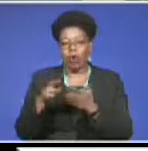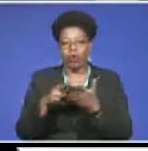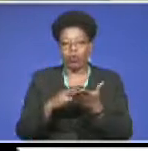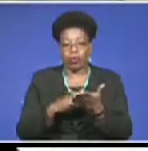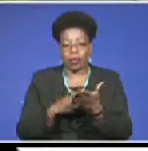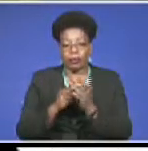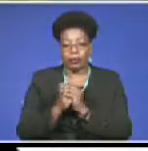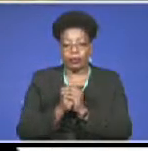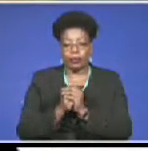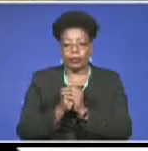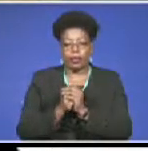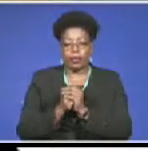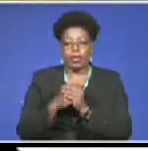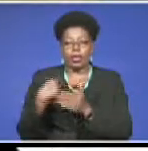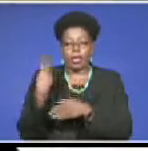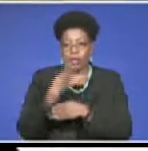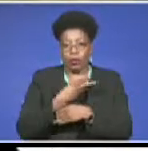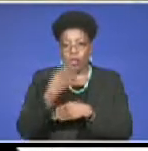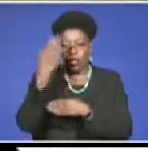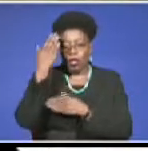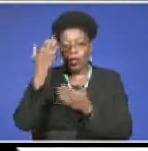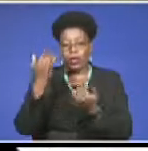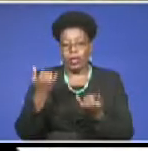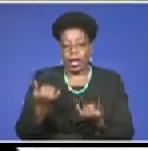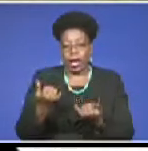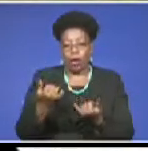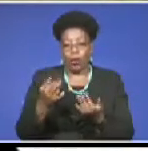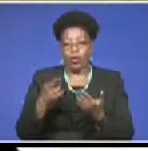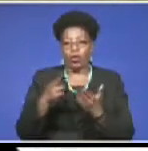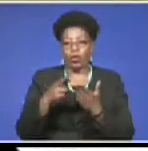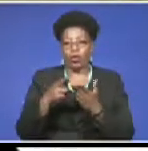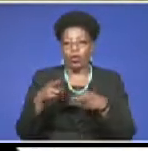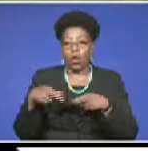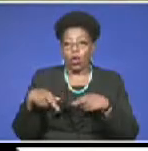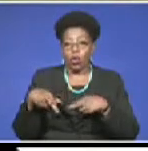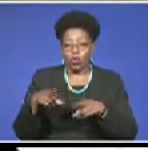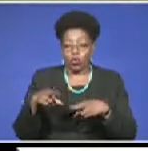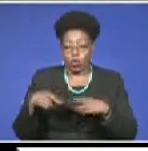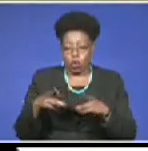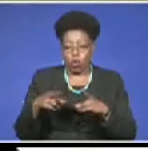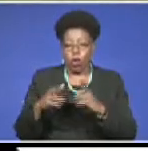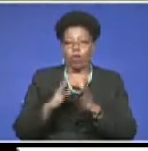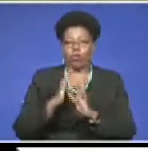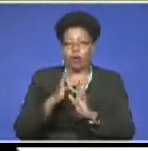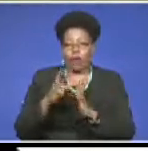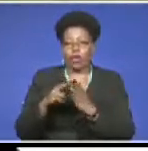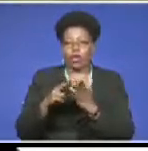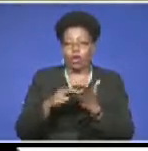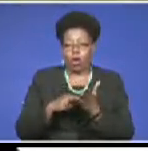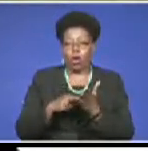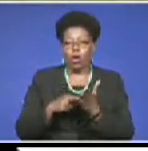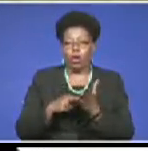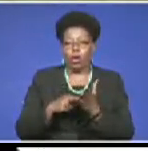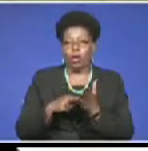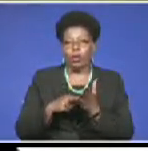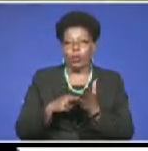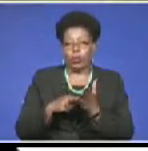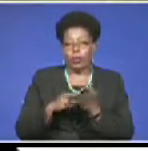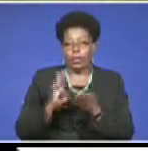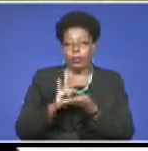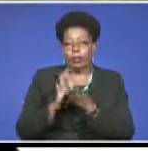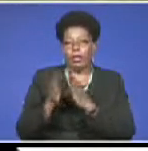Well, we now know when those road traffic amendments will take effect. Minister of Transport and Local Government, the Honorable Wenwood Wells, sets